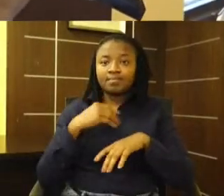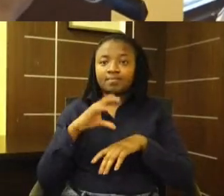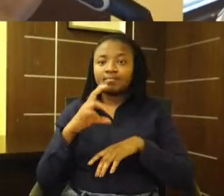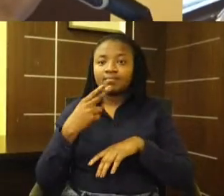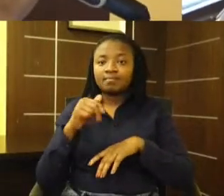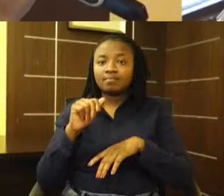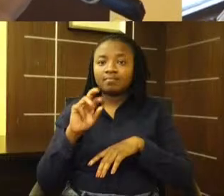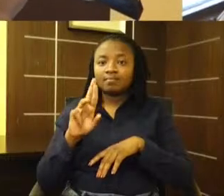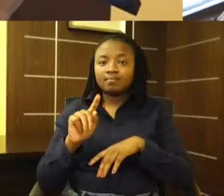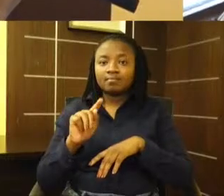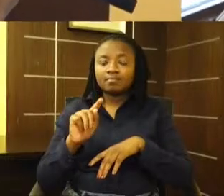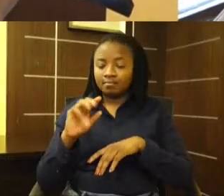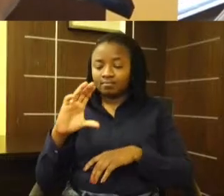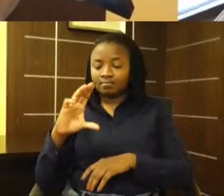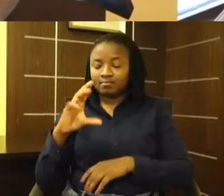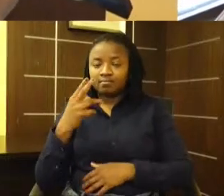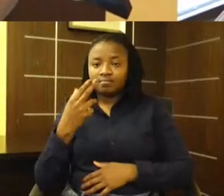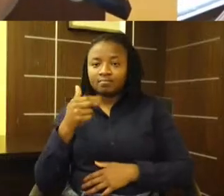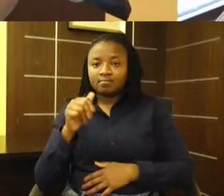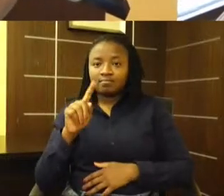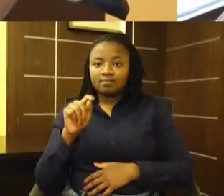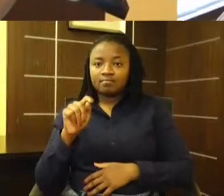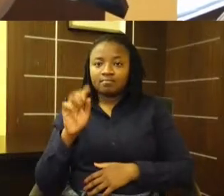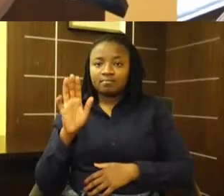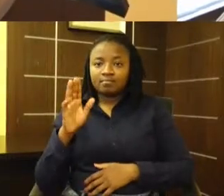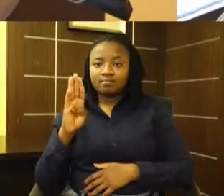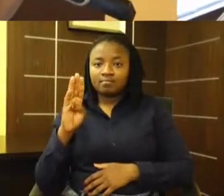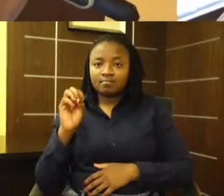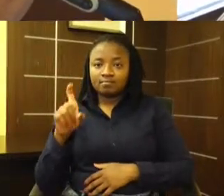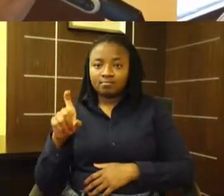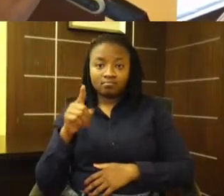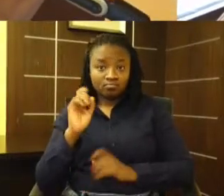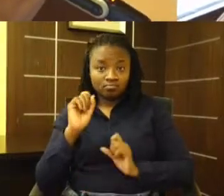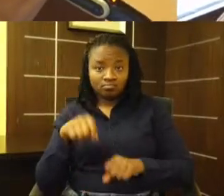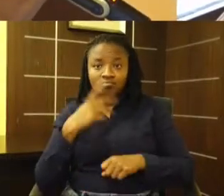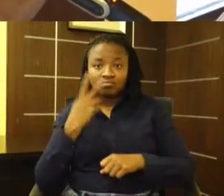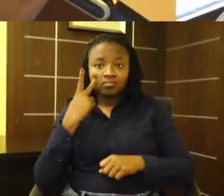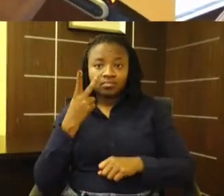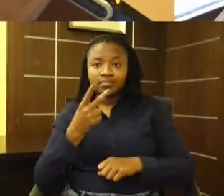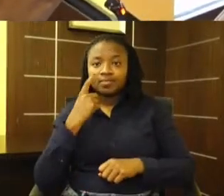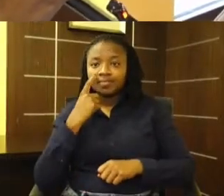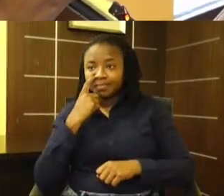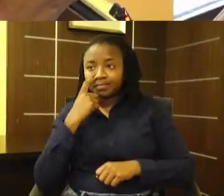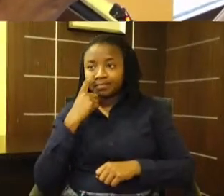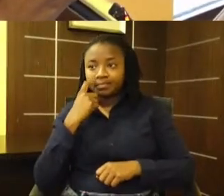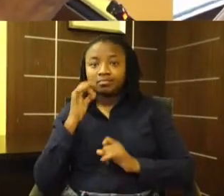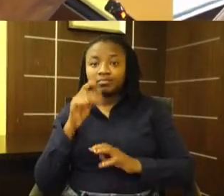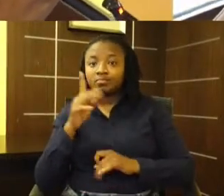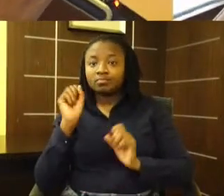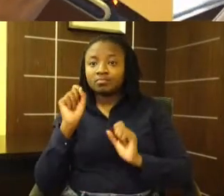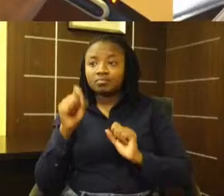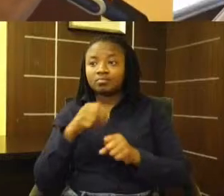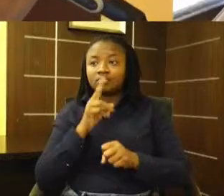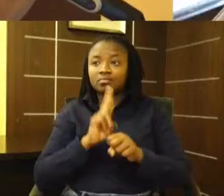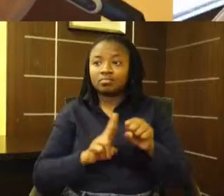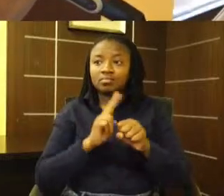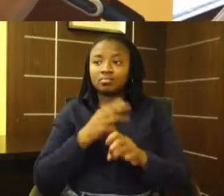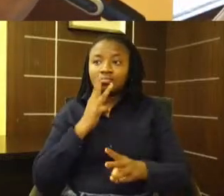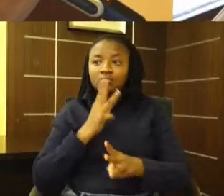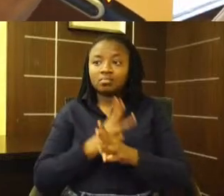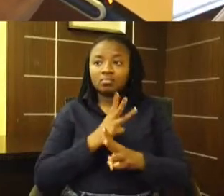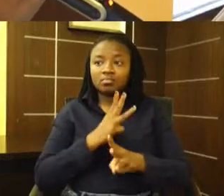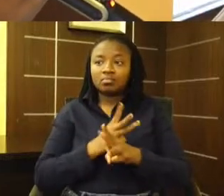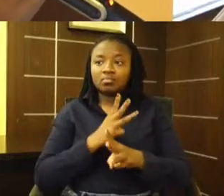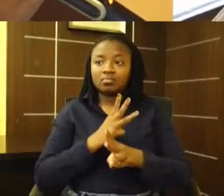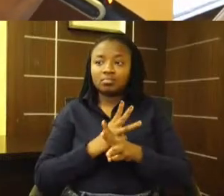you're able to read, because it's like if you can use WhatsApp, you should be able, if you can